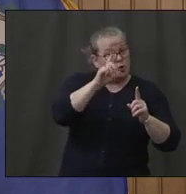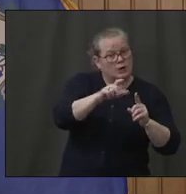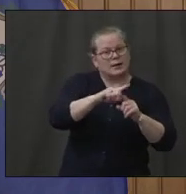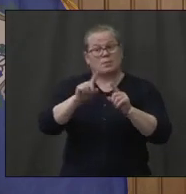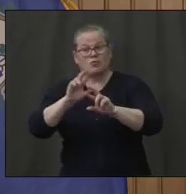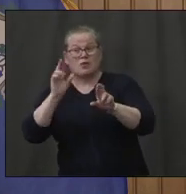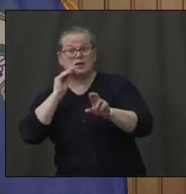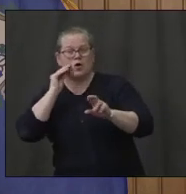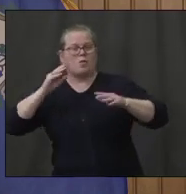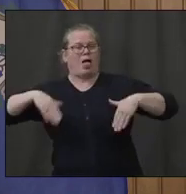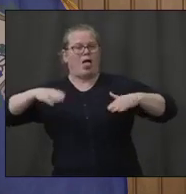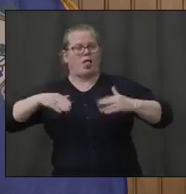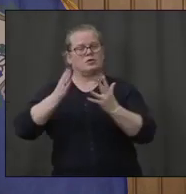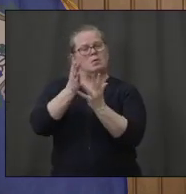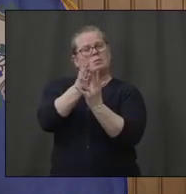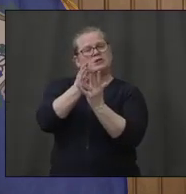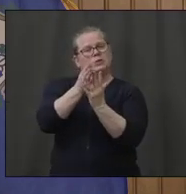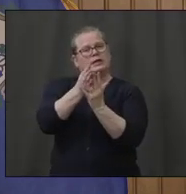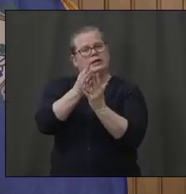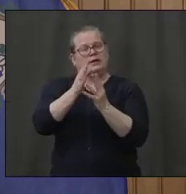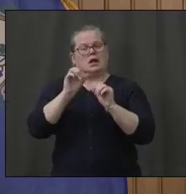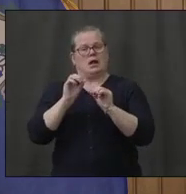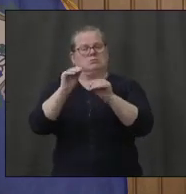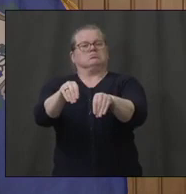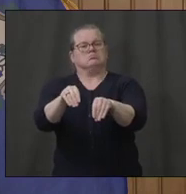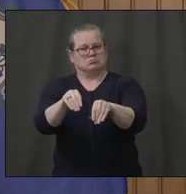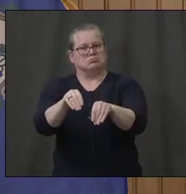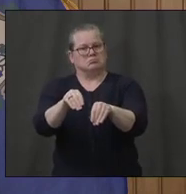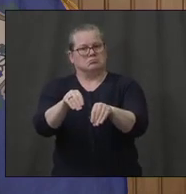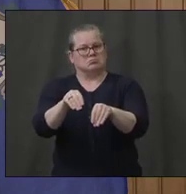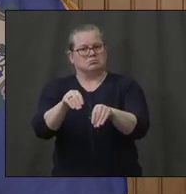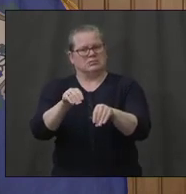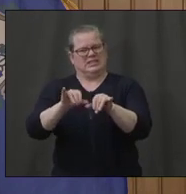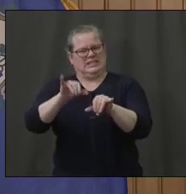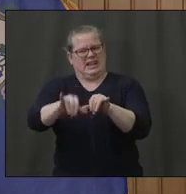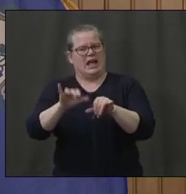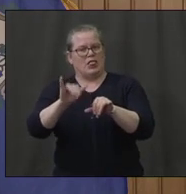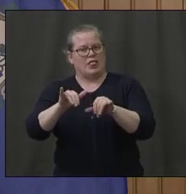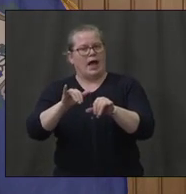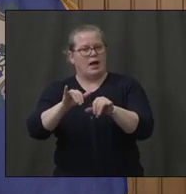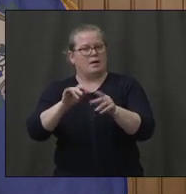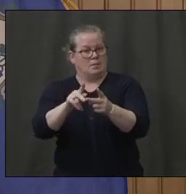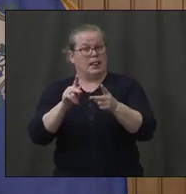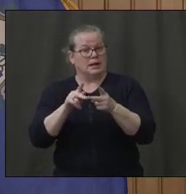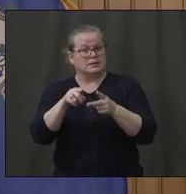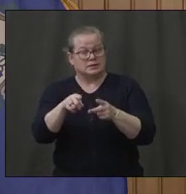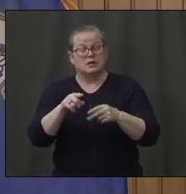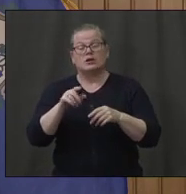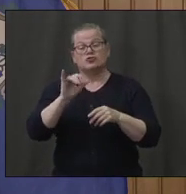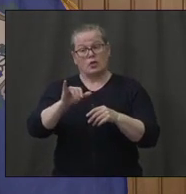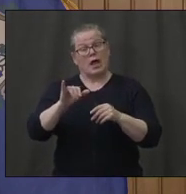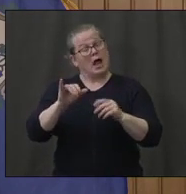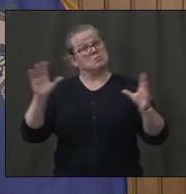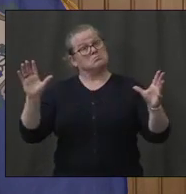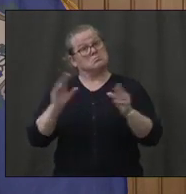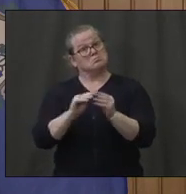can get up to those 12,000 beds if that's a peak of absolutely what we have to do.